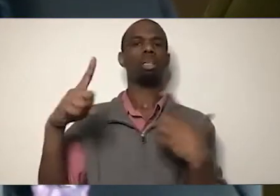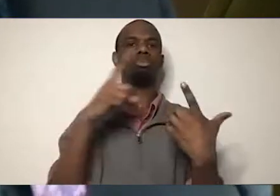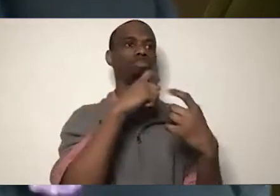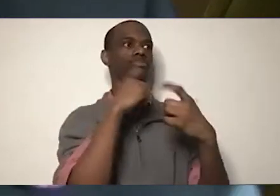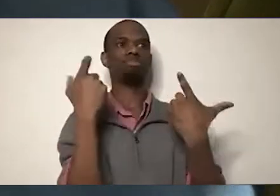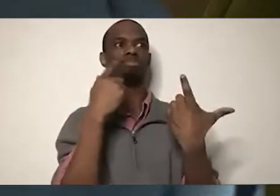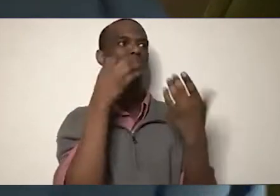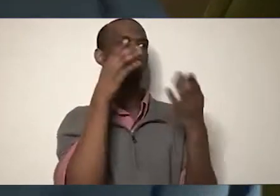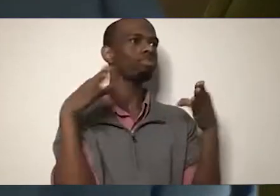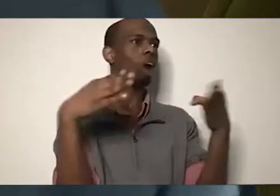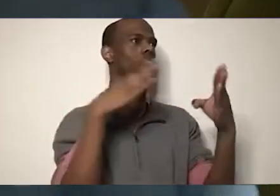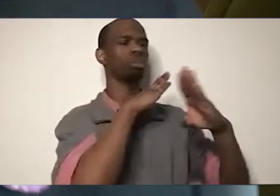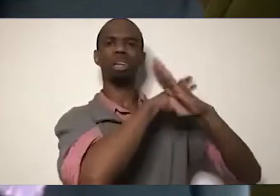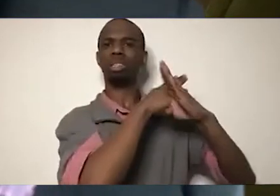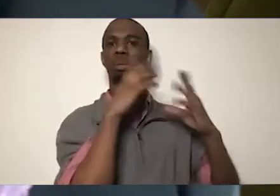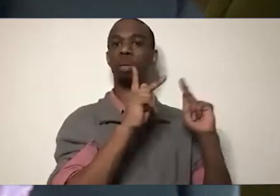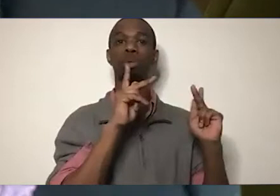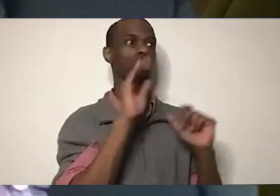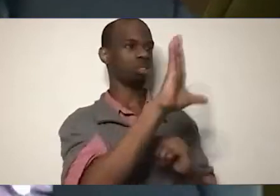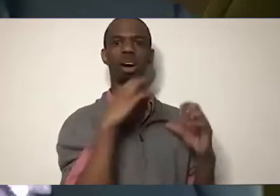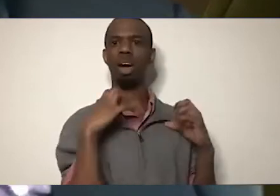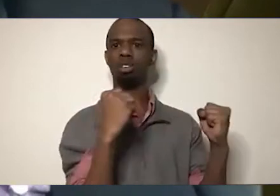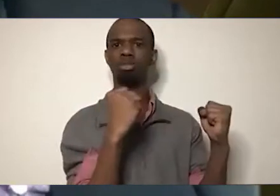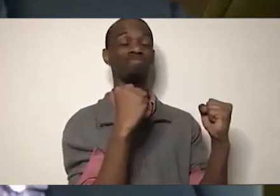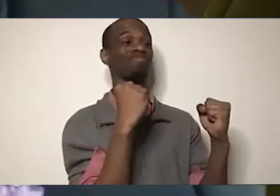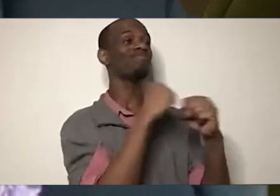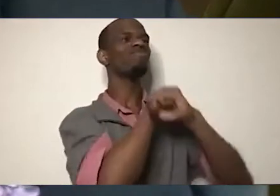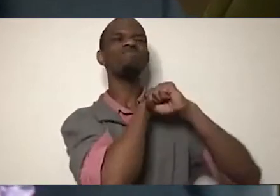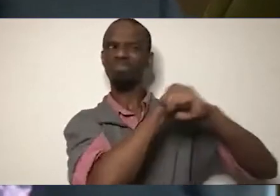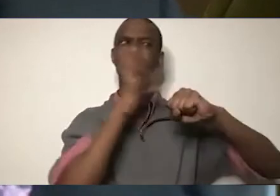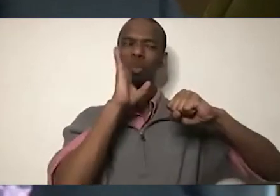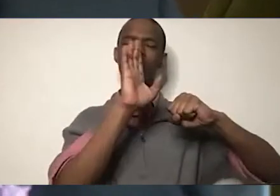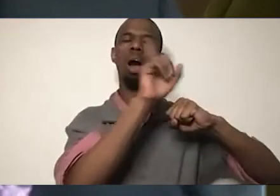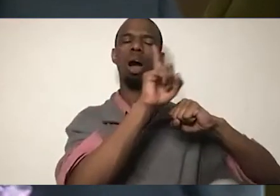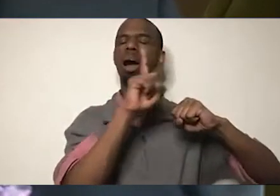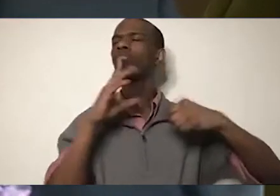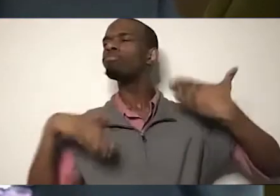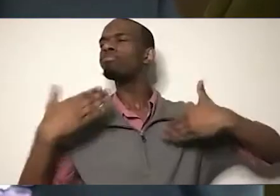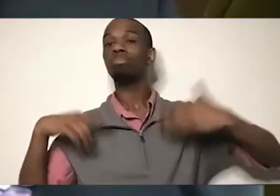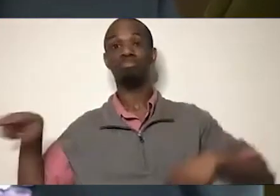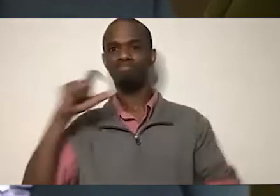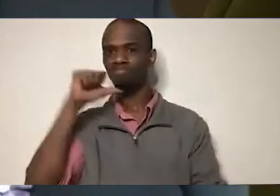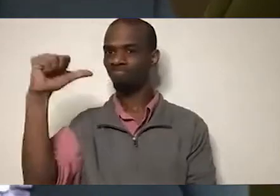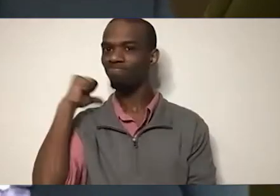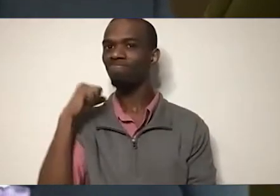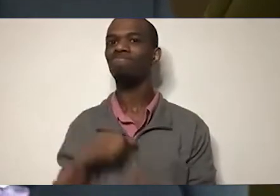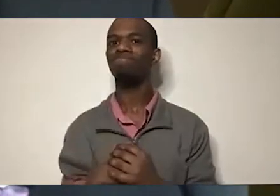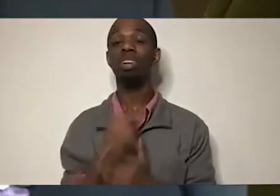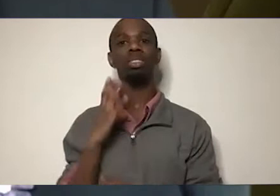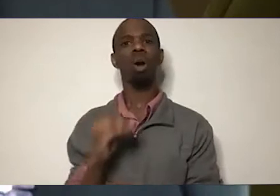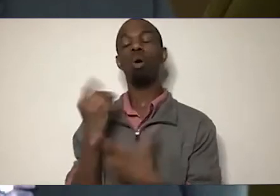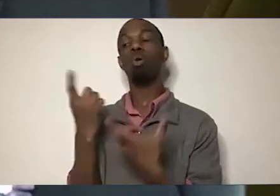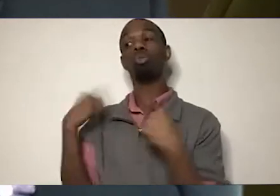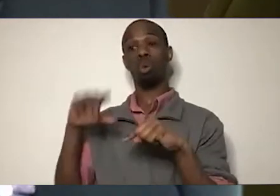things that had been put into action during the Obama administration for protecting people, they actually ended.